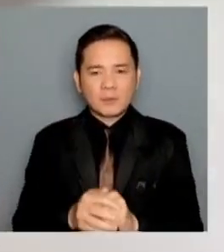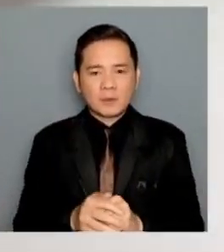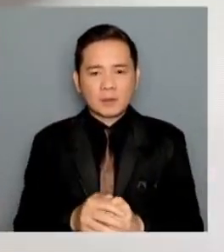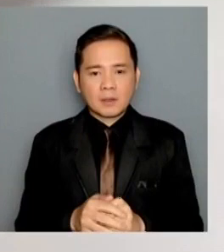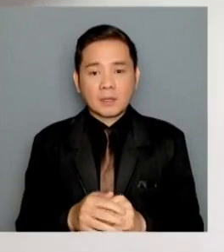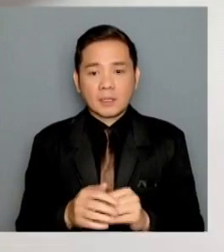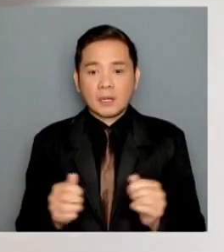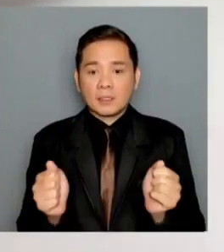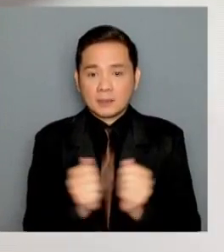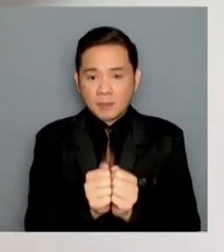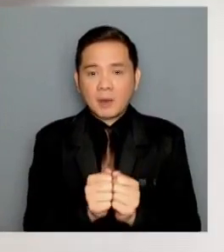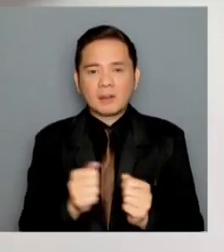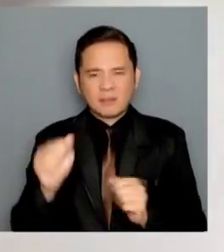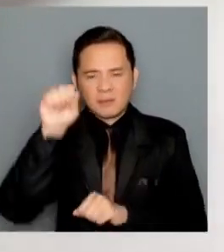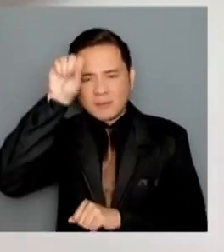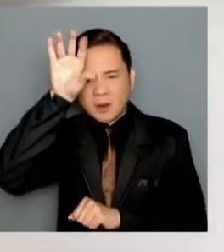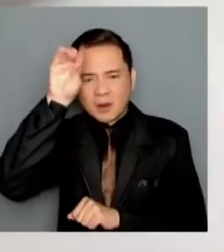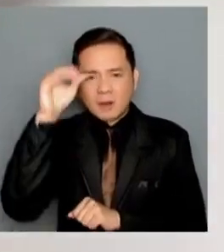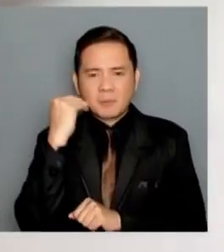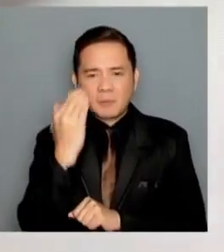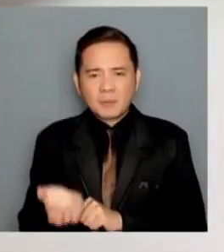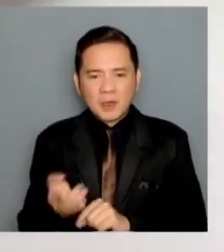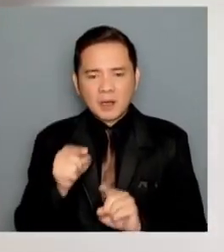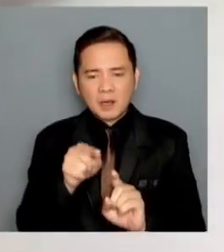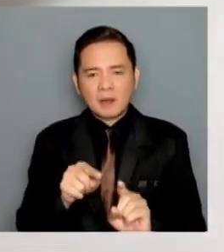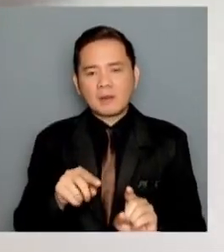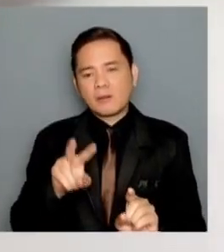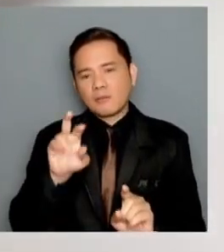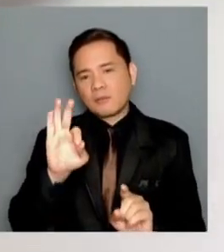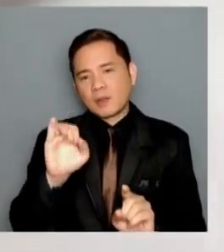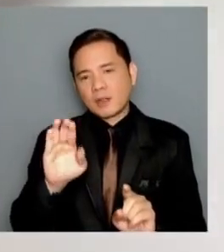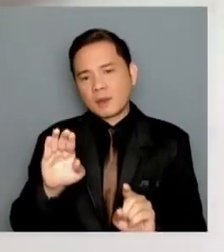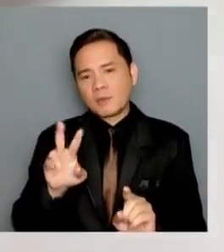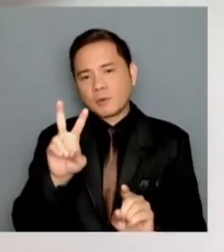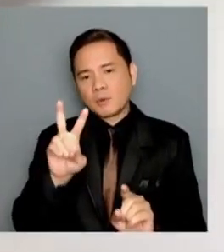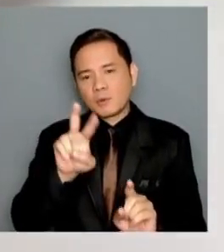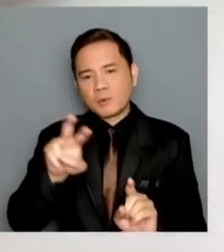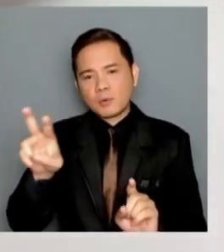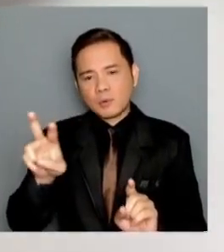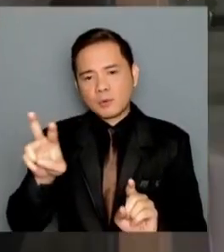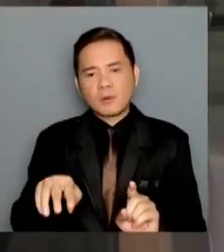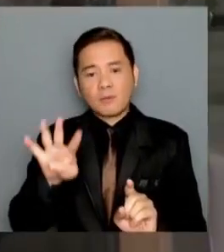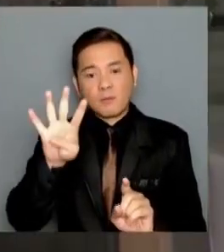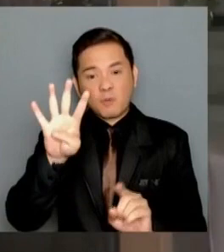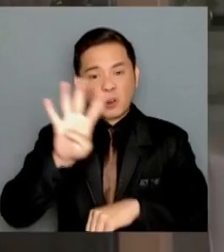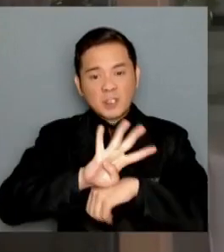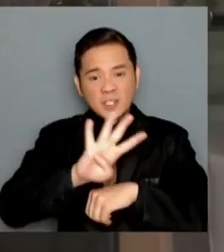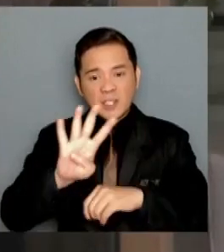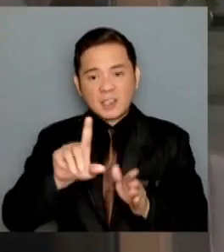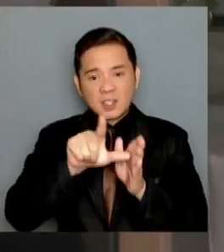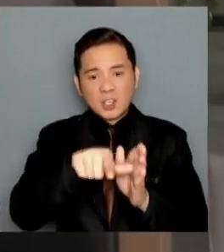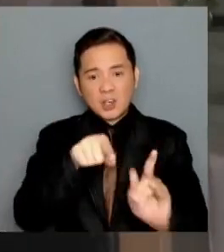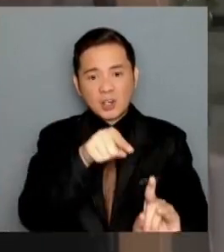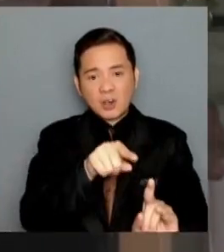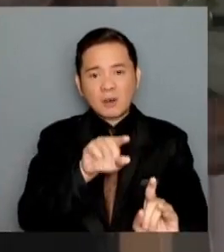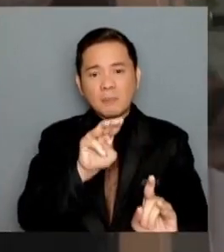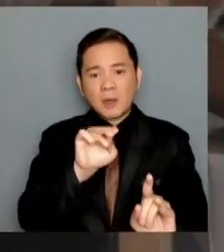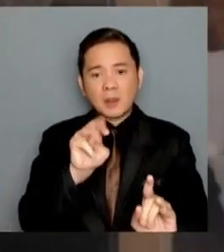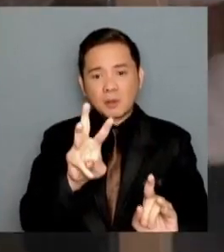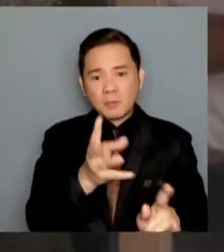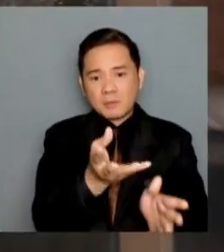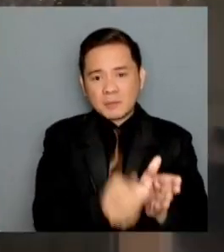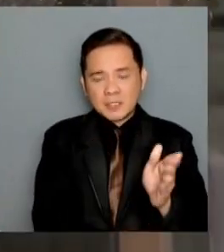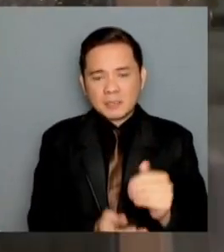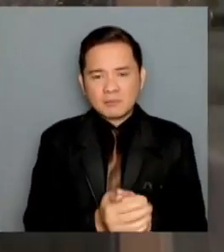multiple organ failure in February 22, just 4 days after Matt was reported missing. According to his father, Joffrey,